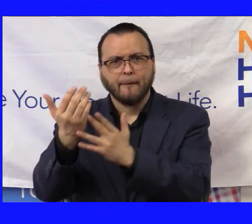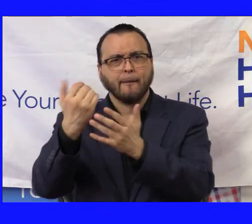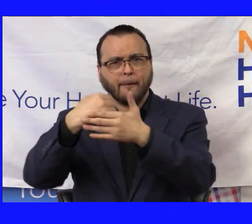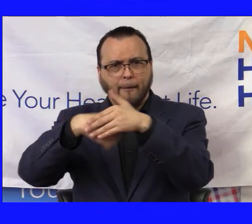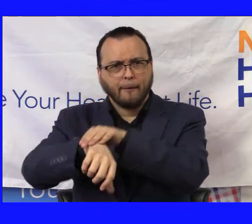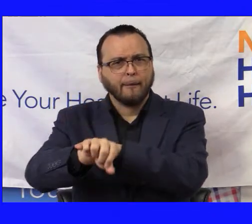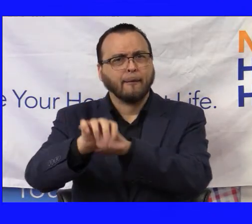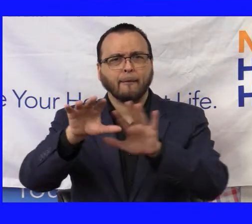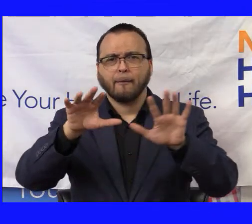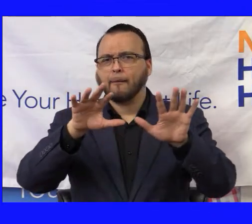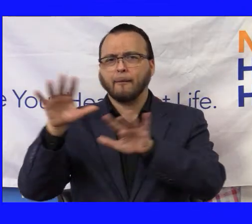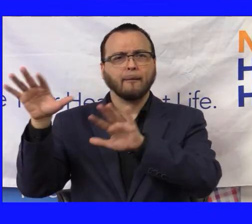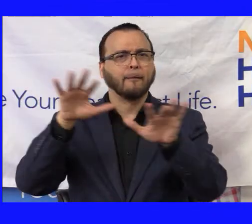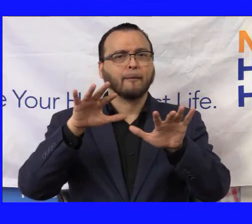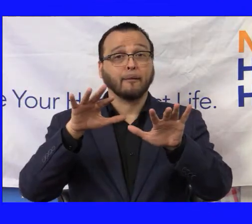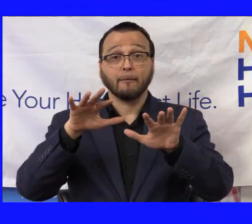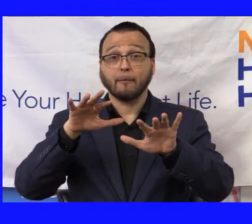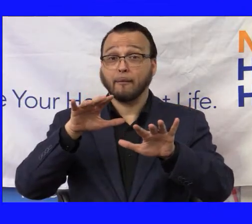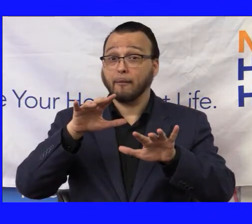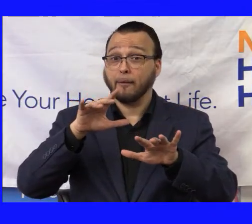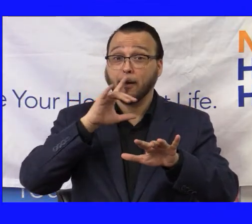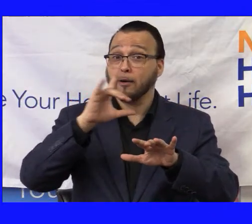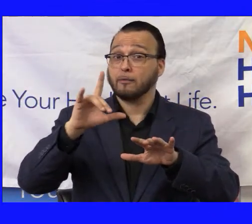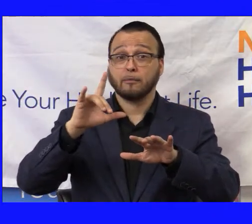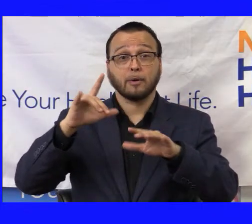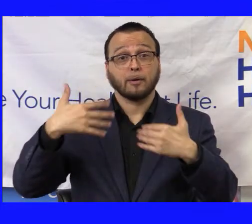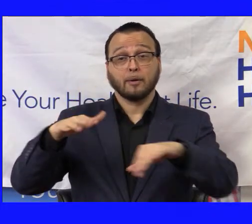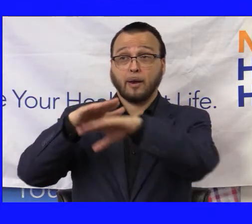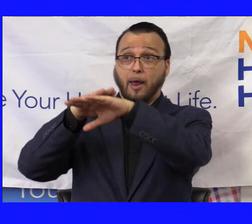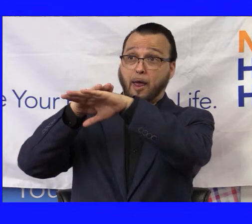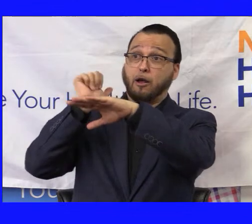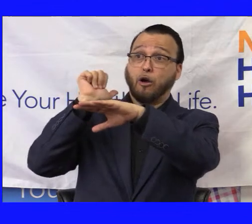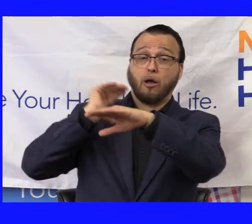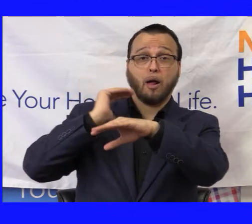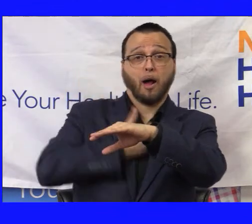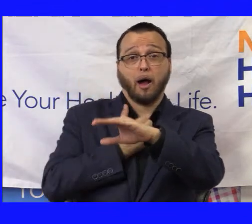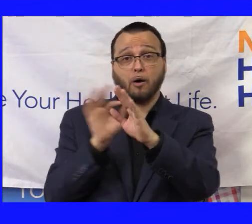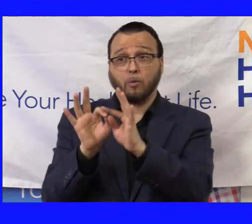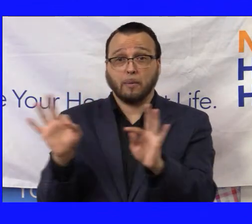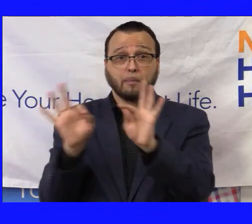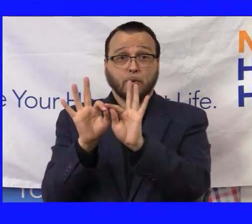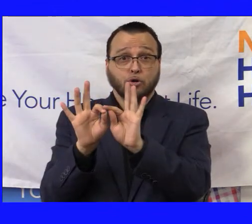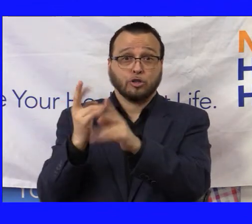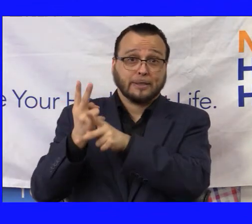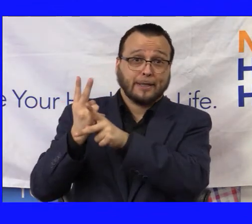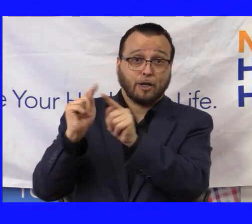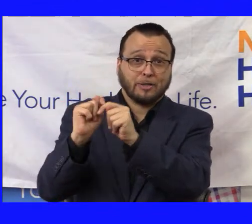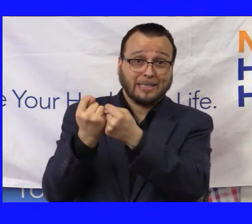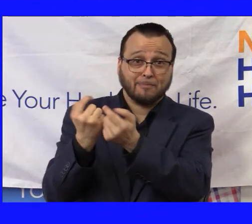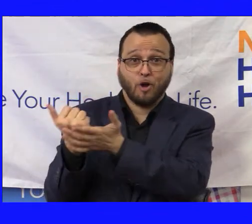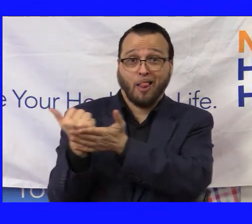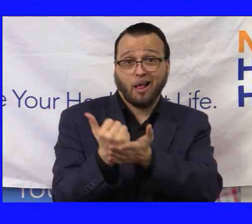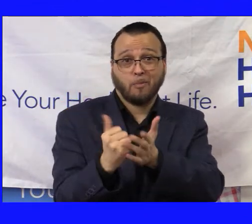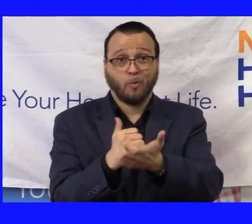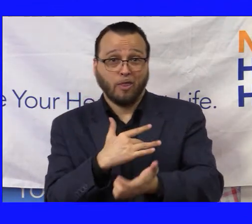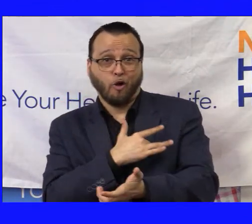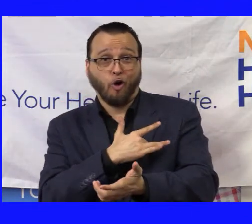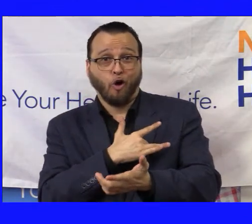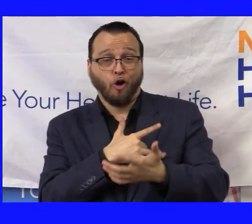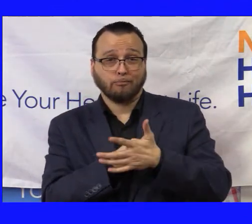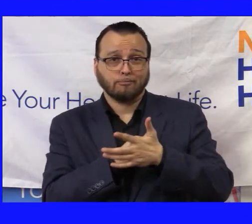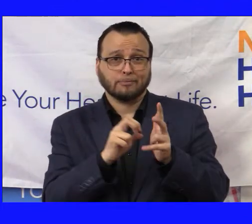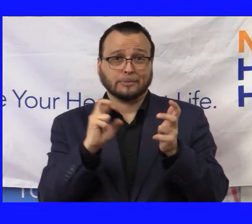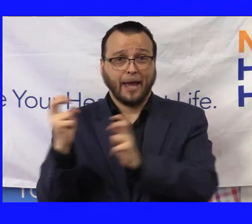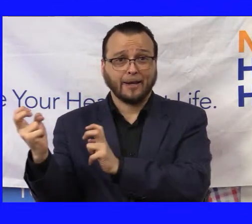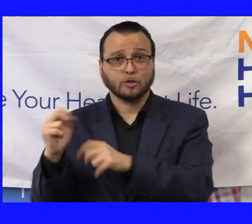And really called our critical care teams to help assist with her cardiac status. And all 3 mothers